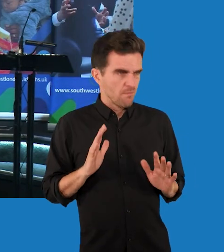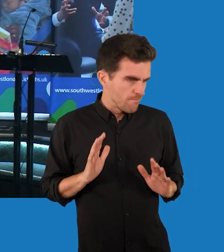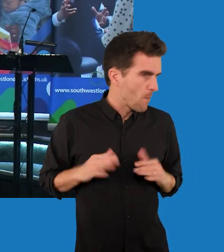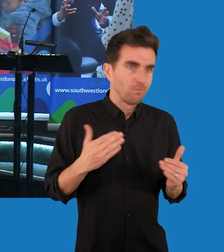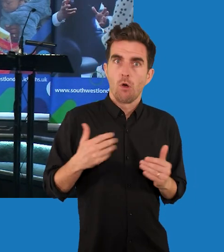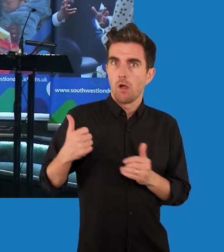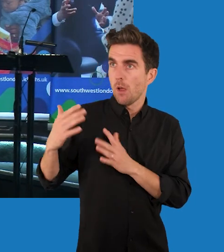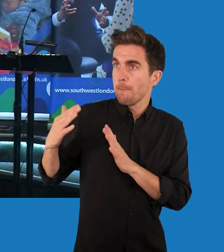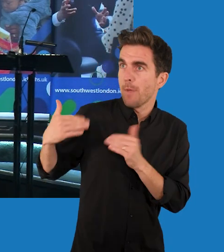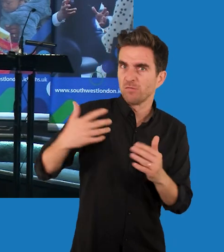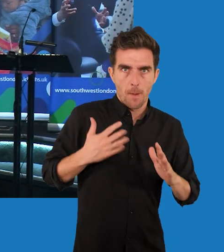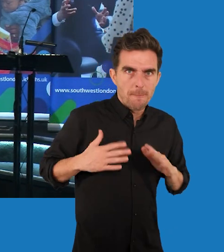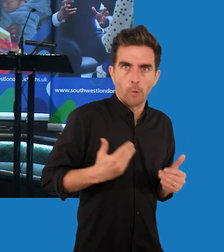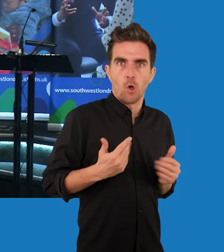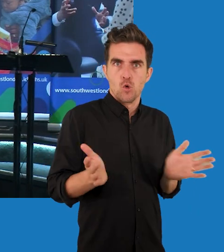forward.